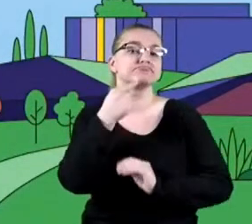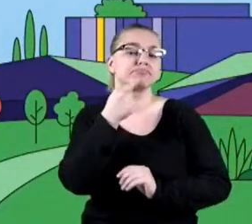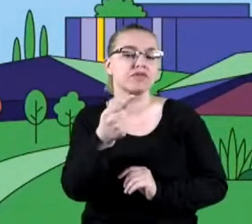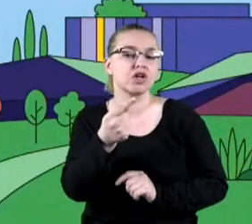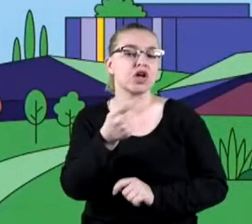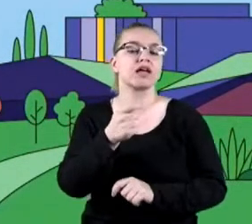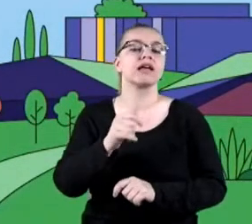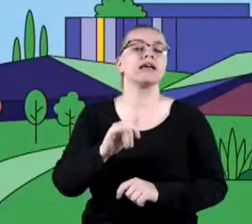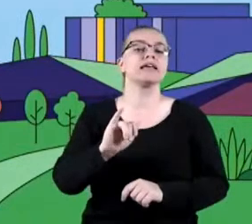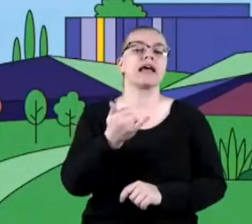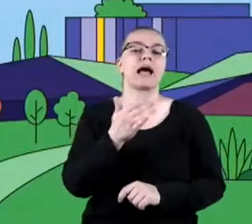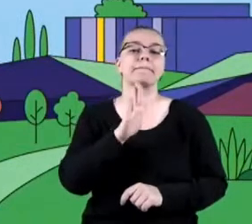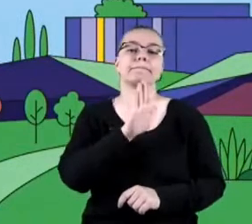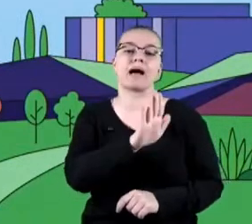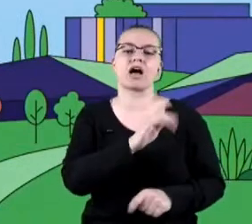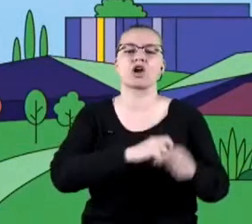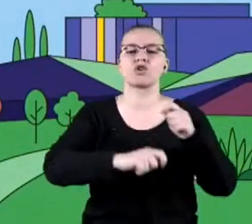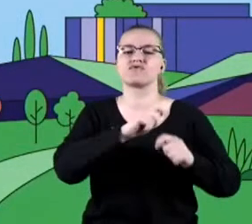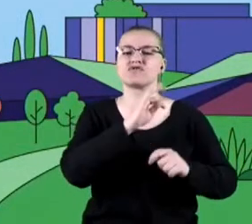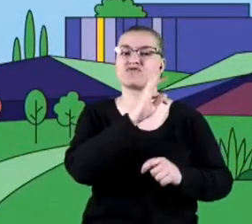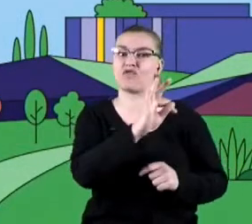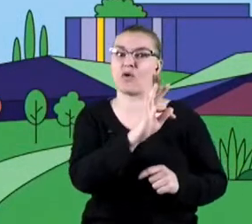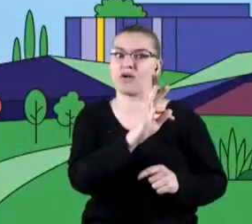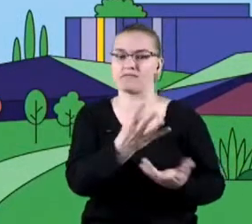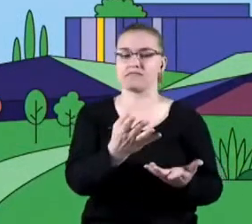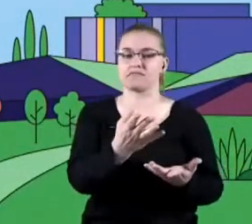City, Malaysia, during these two trying periods.